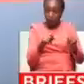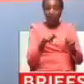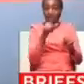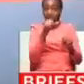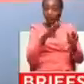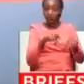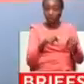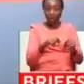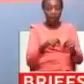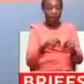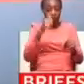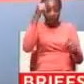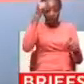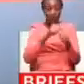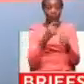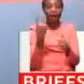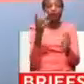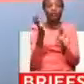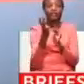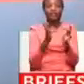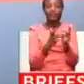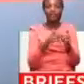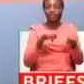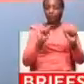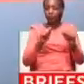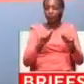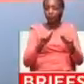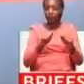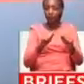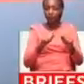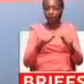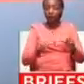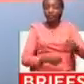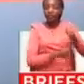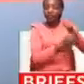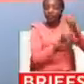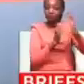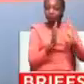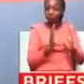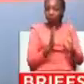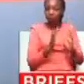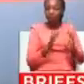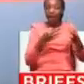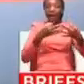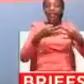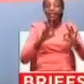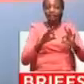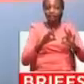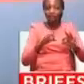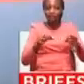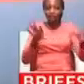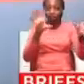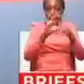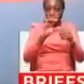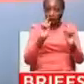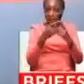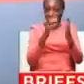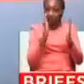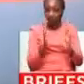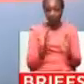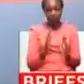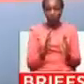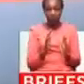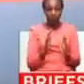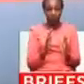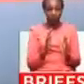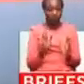only Jesus can remove curses, okay? The blood of Jesus is the only one who removes curses. If you go to anybody else to have curses